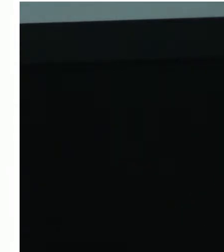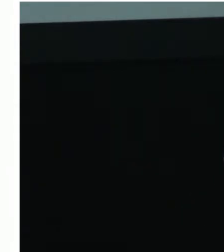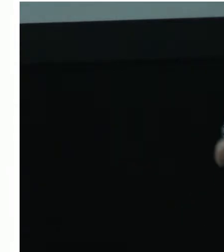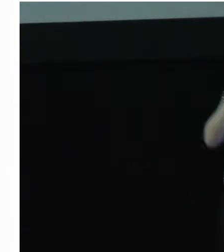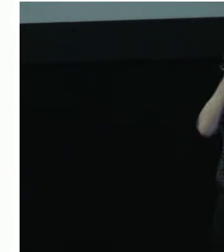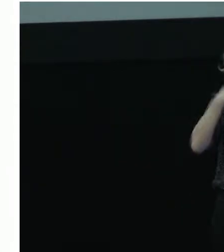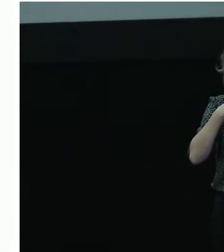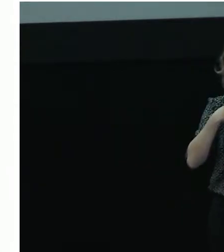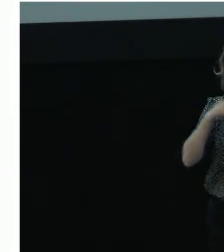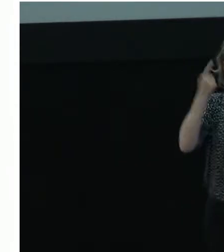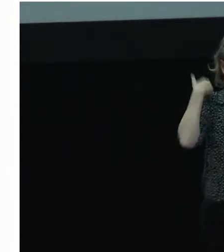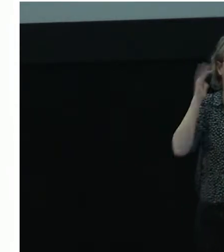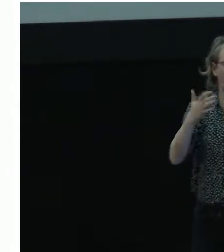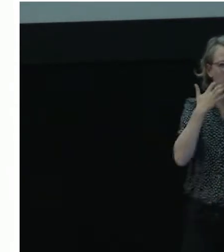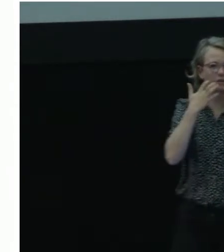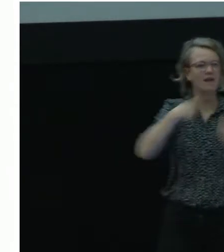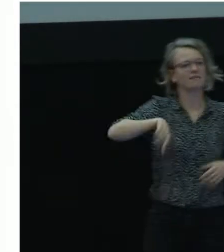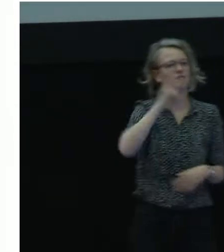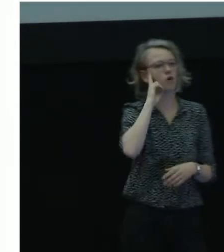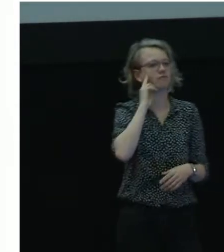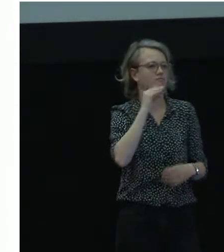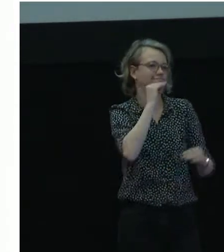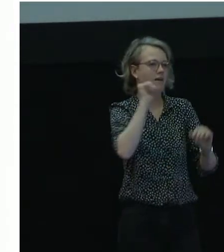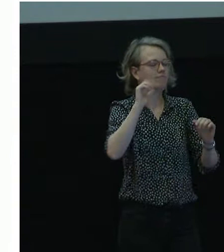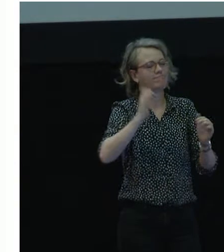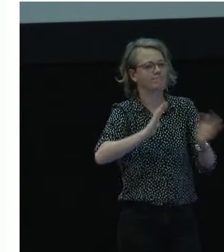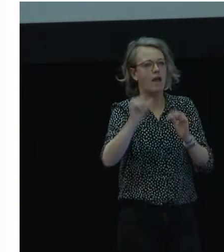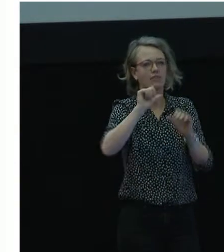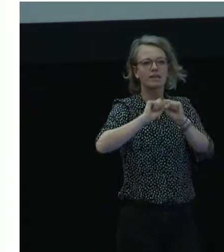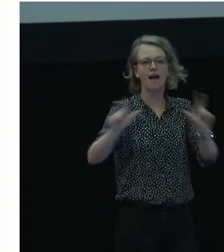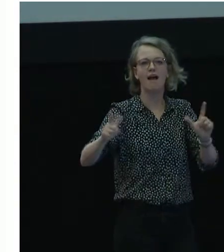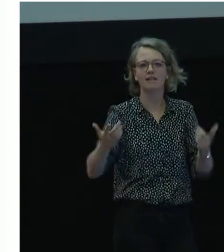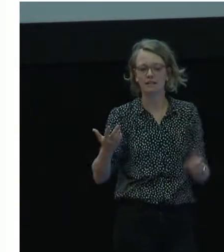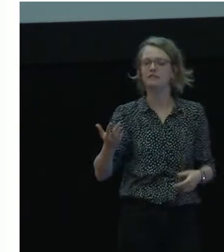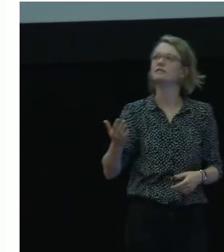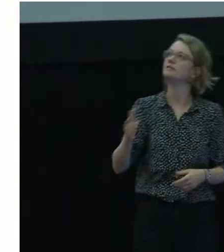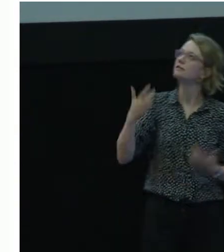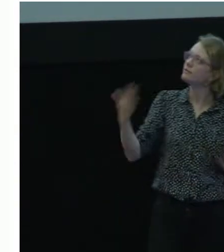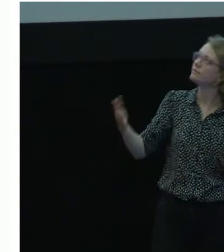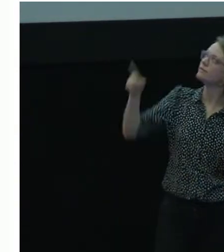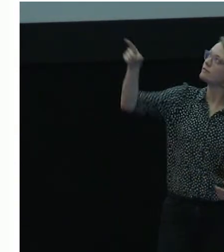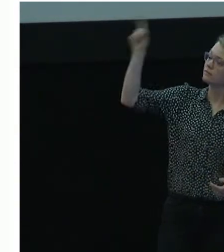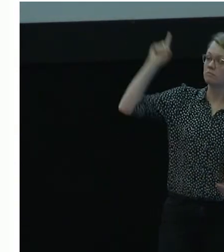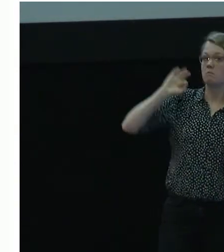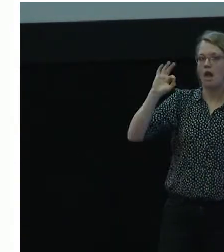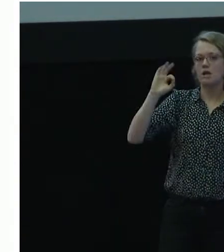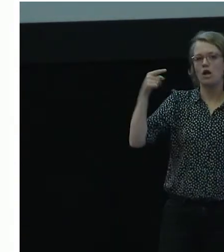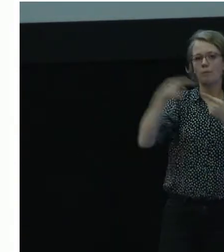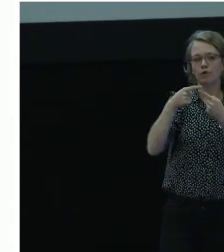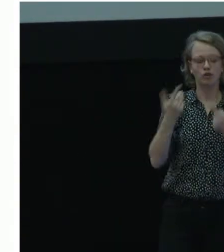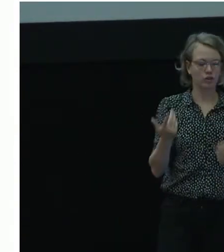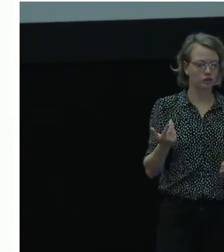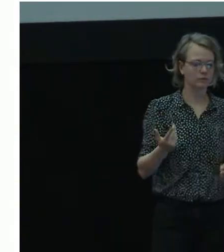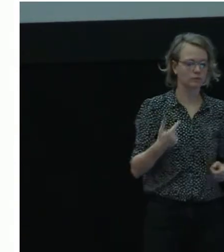So firstly, what I've already said, like deaf people use